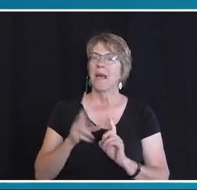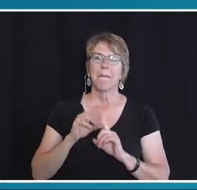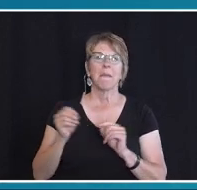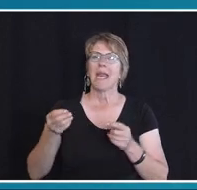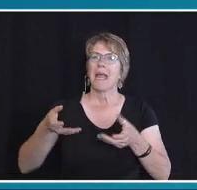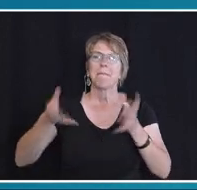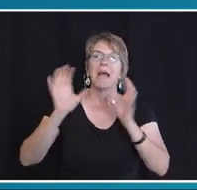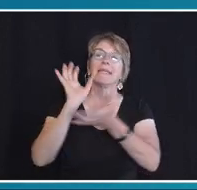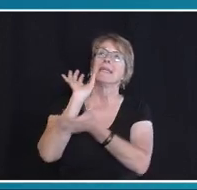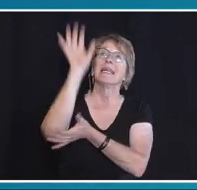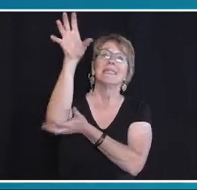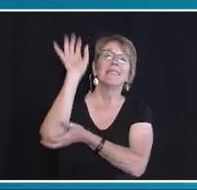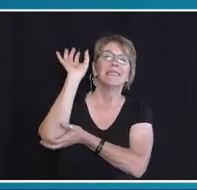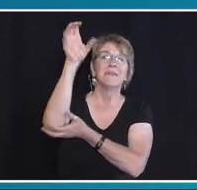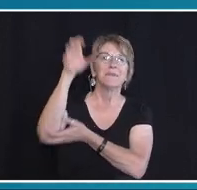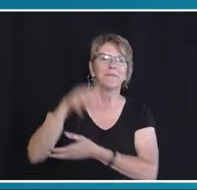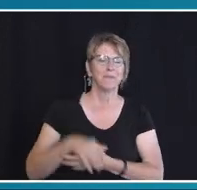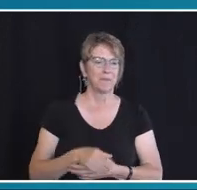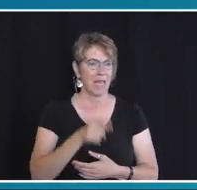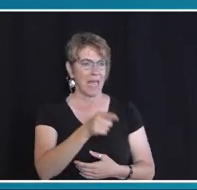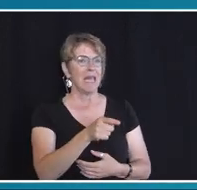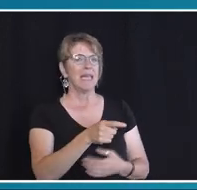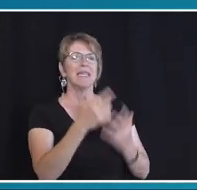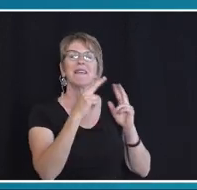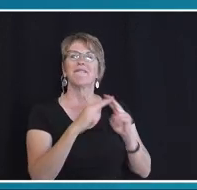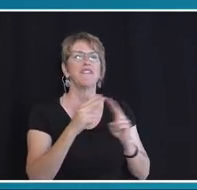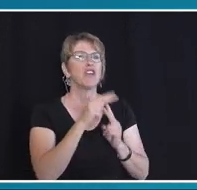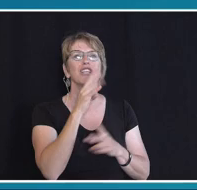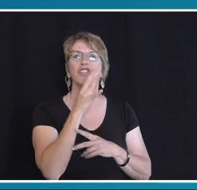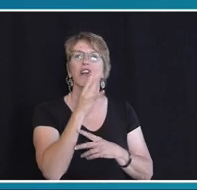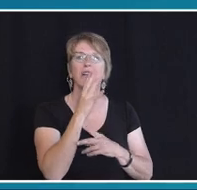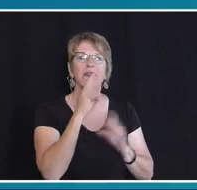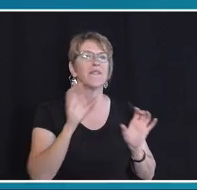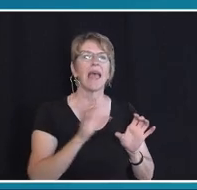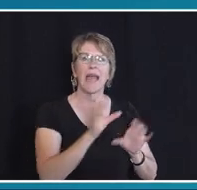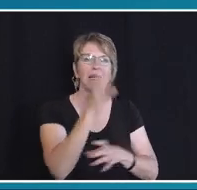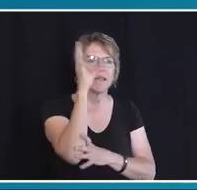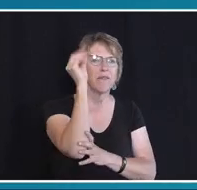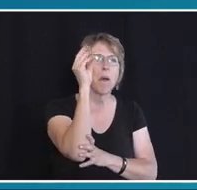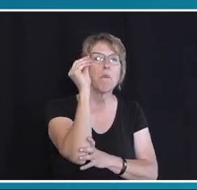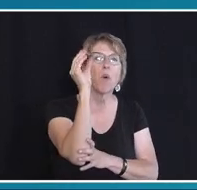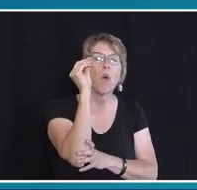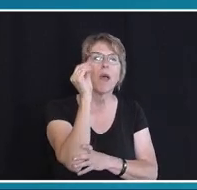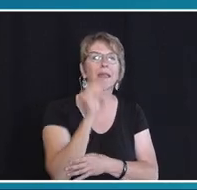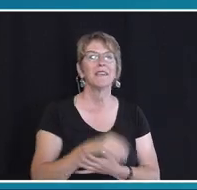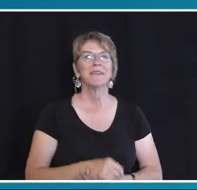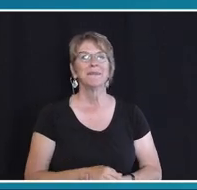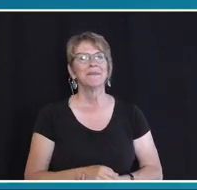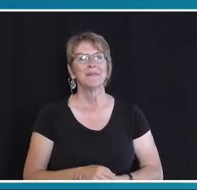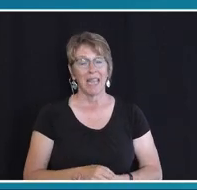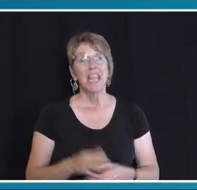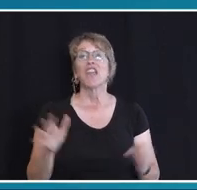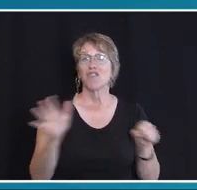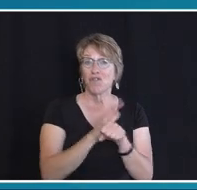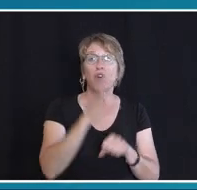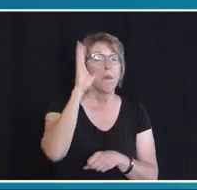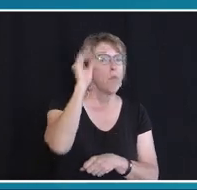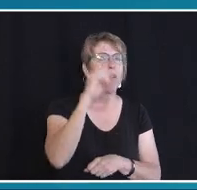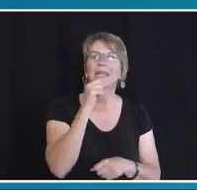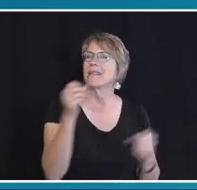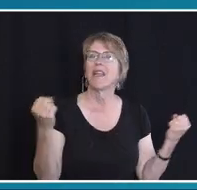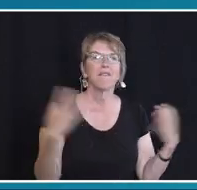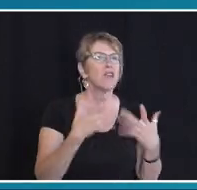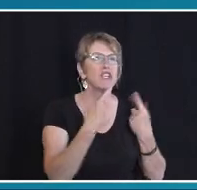baskets. Ruben is a very talkative, very active little boy, and he's definitely all boy. He's not afraid to